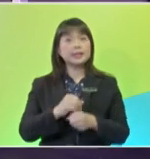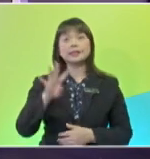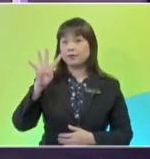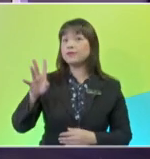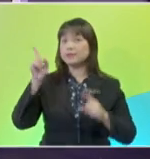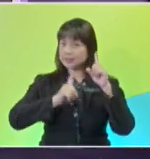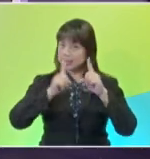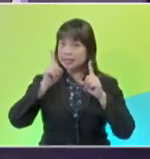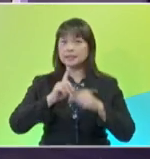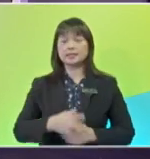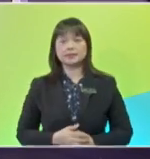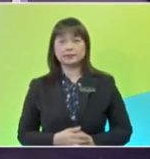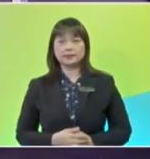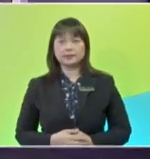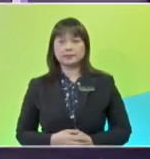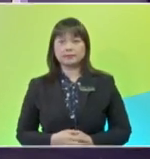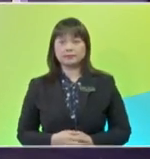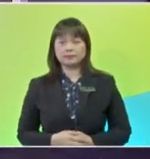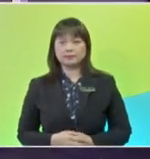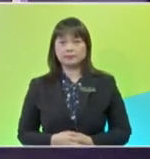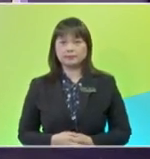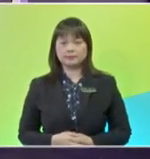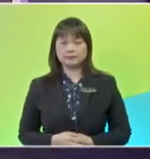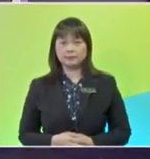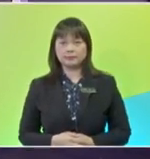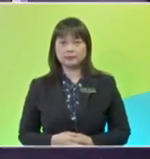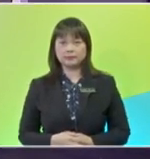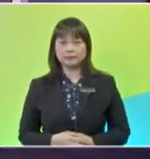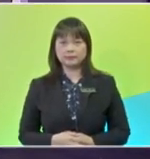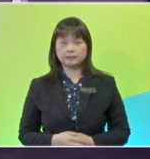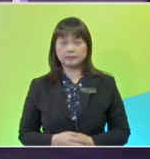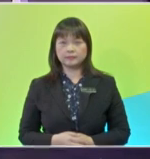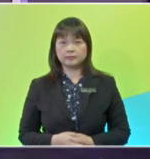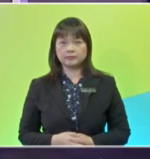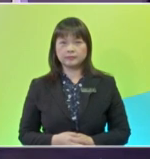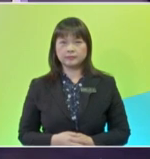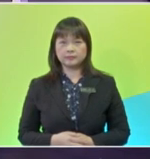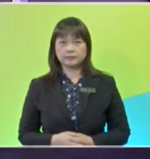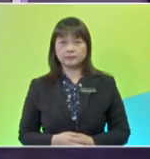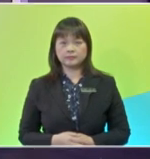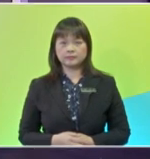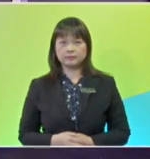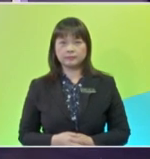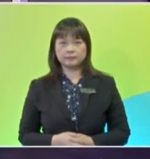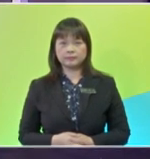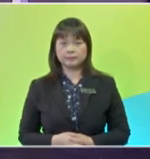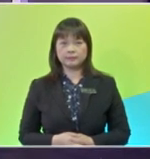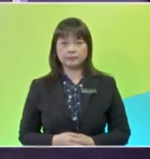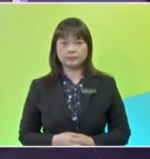bad. Effort. Okay. Overall, a summary for this particular segment, please, because I'm sure it's a little